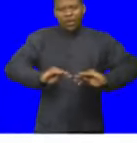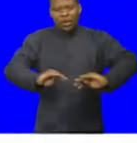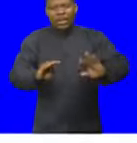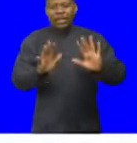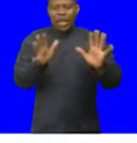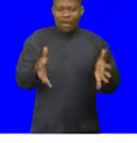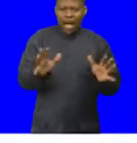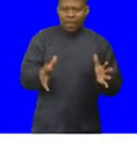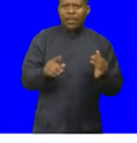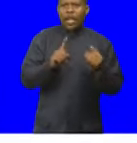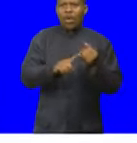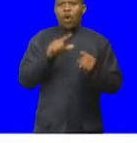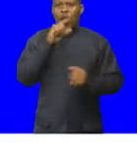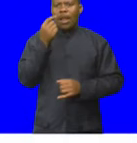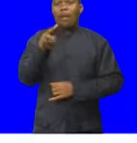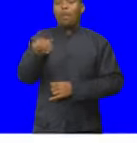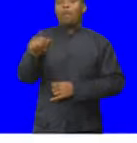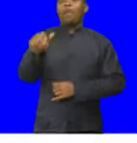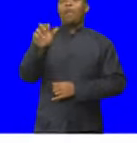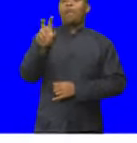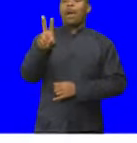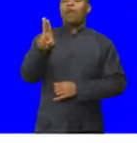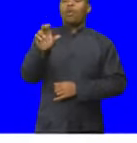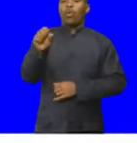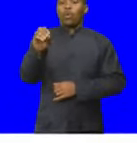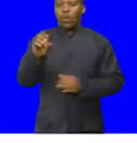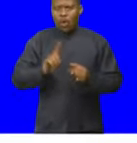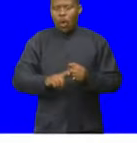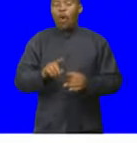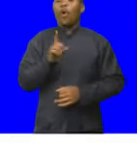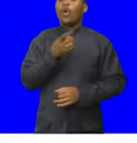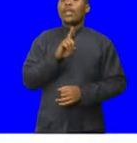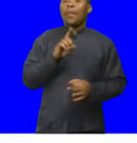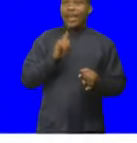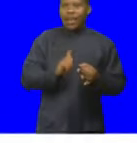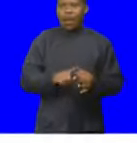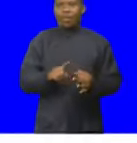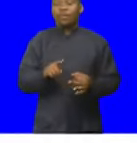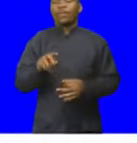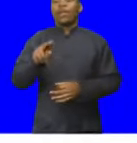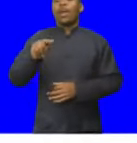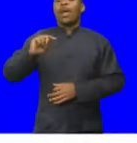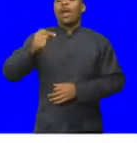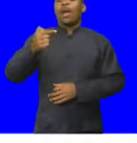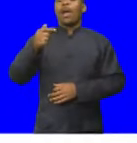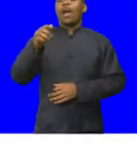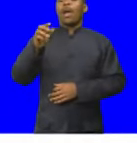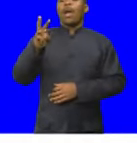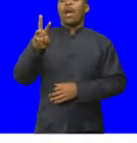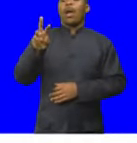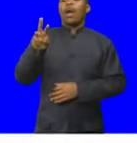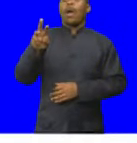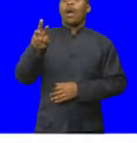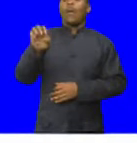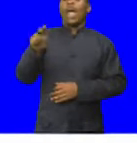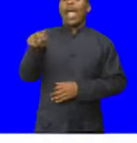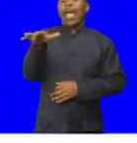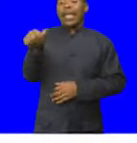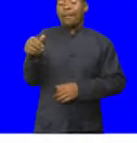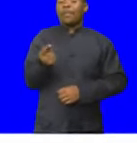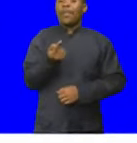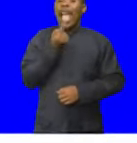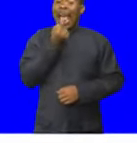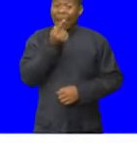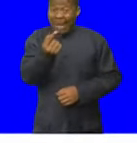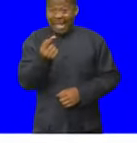yalonyaka lokungu Ernest Mavuso we-Green Mamba, Mandla Dlamini we-Young Buffaloes kanye na-Crab Ngwenya we-Mbabane Solos bathi kulukhuni